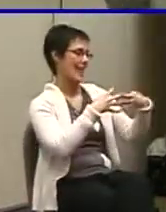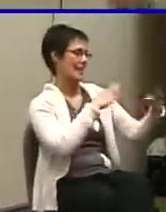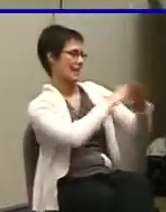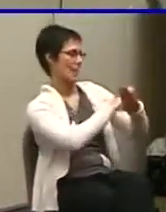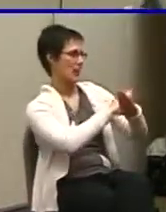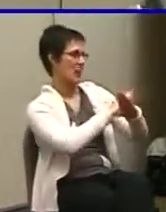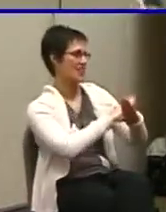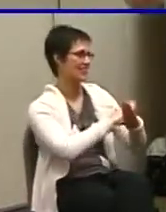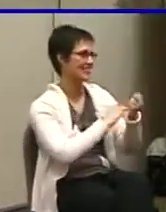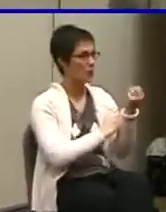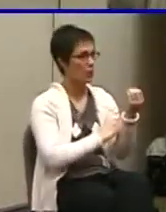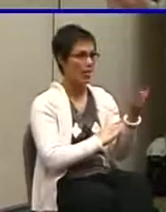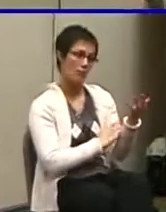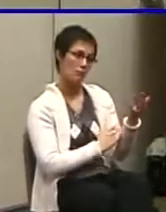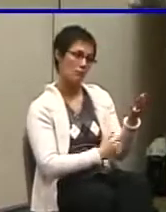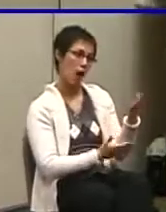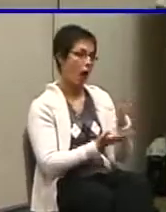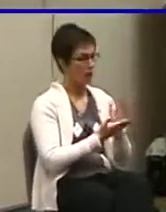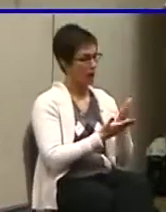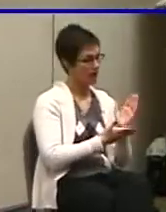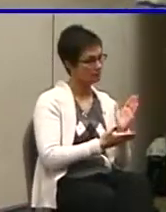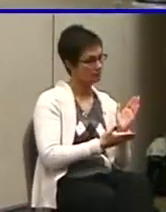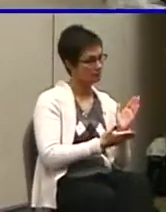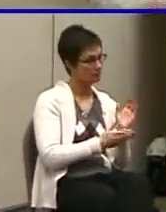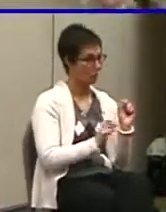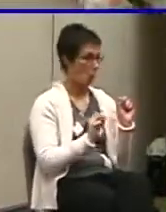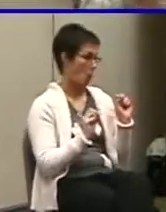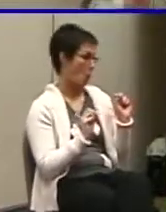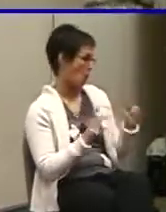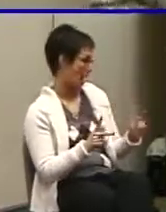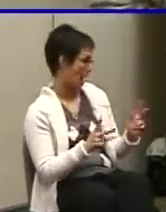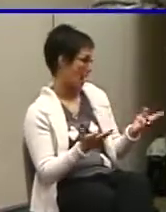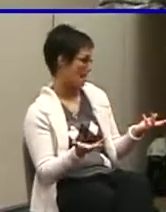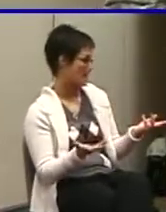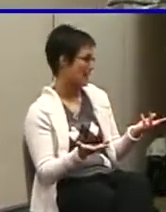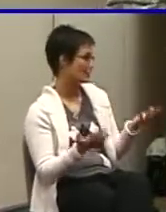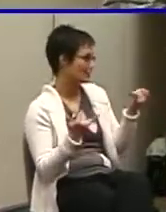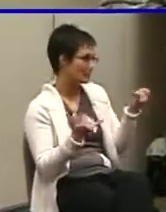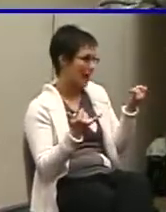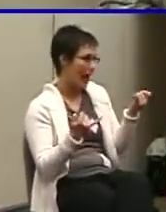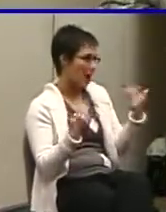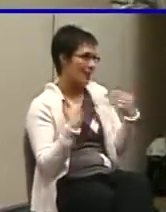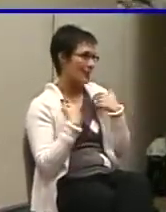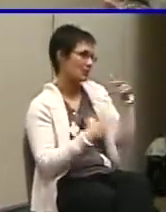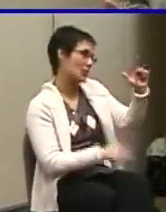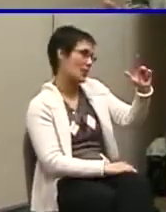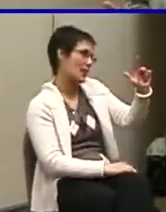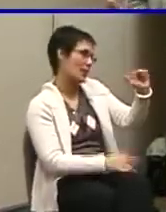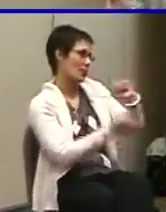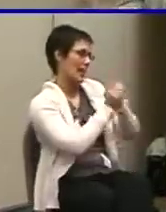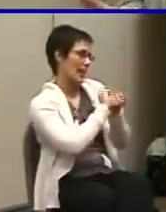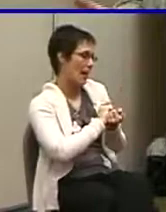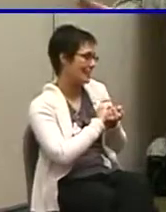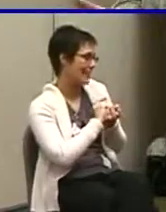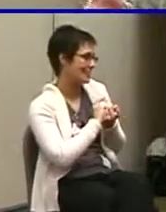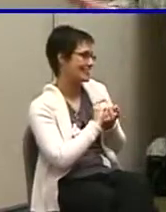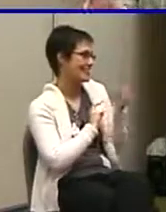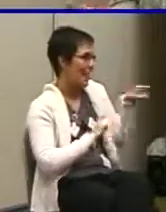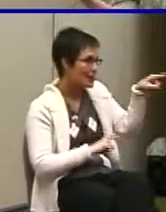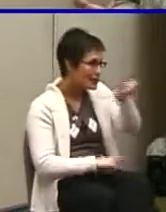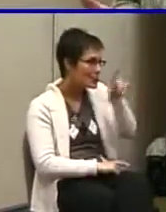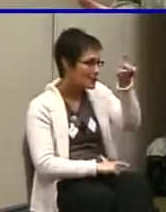right, okay. And pretty soon now this kid has 23 accommodations, and guess what? You got to